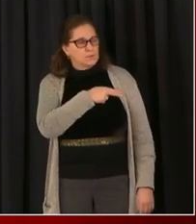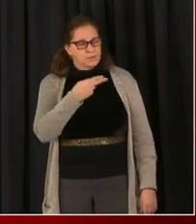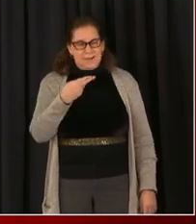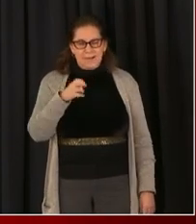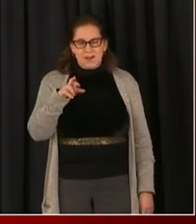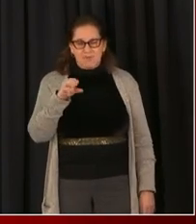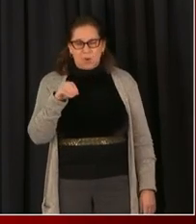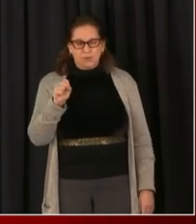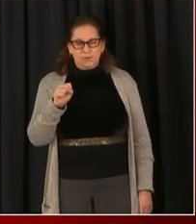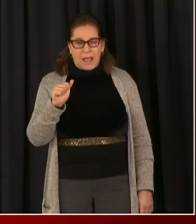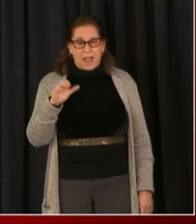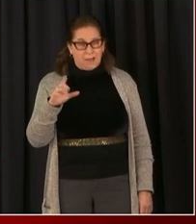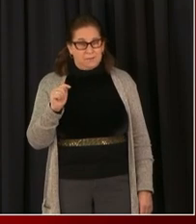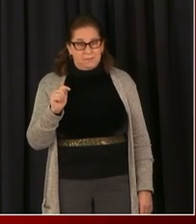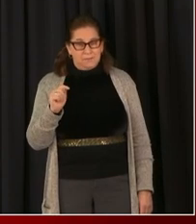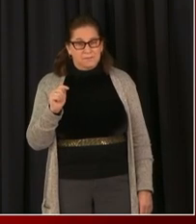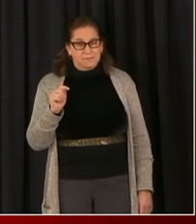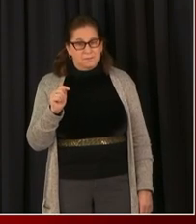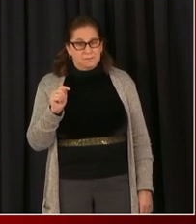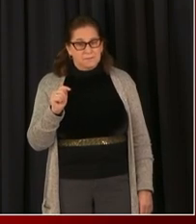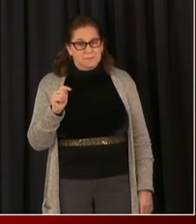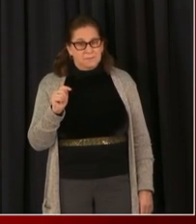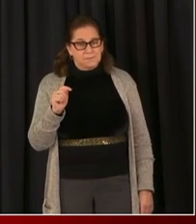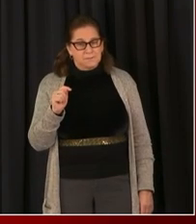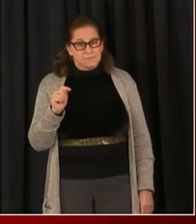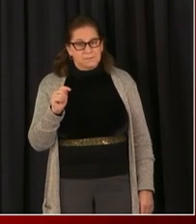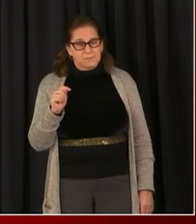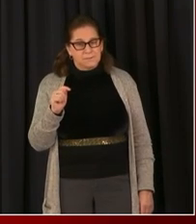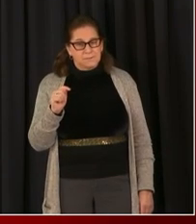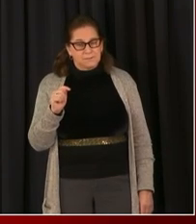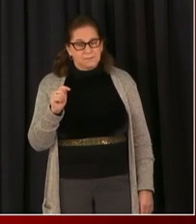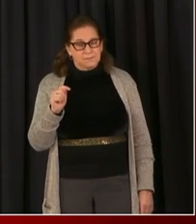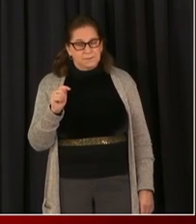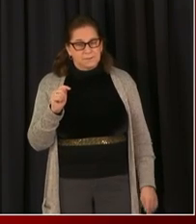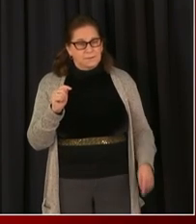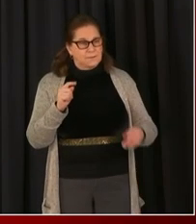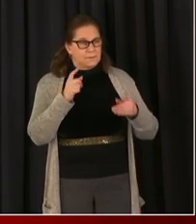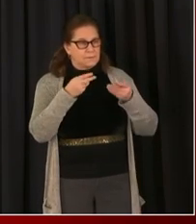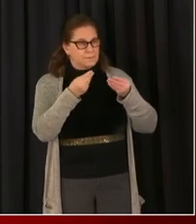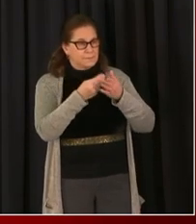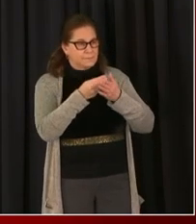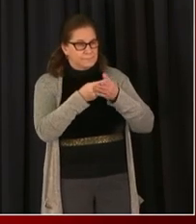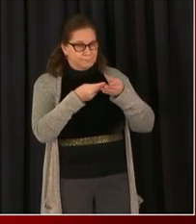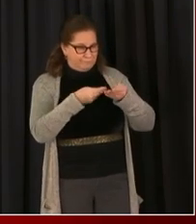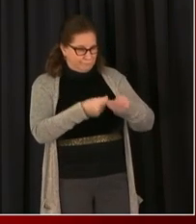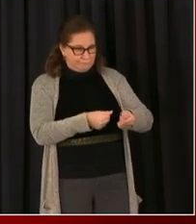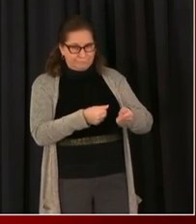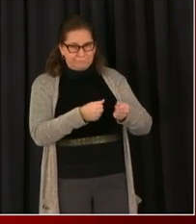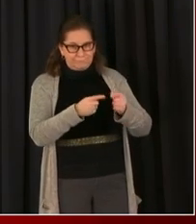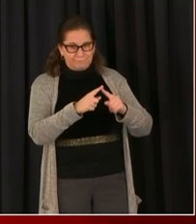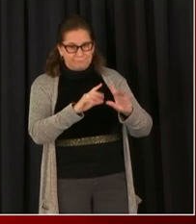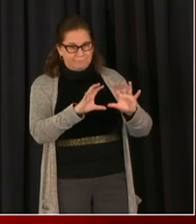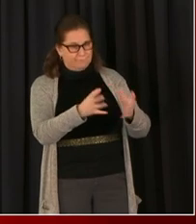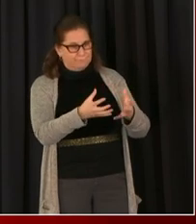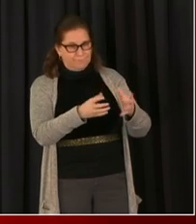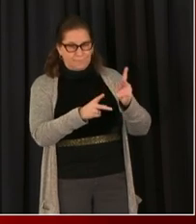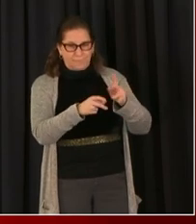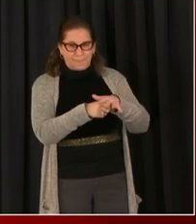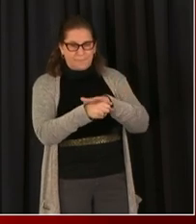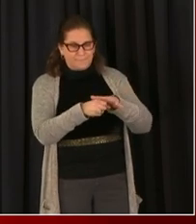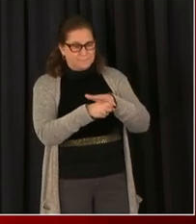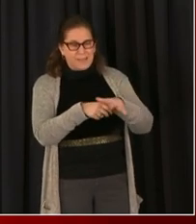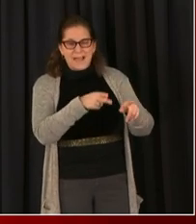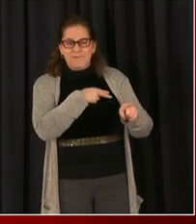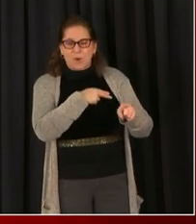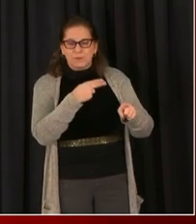Pelosi's leadership, the district not only was delineated as part of state